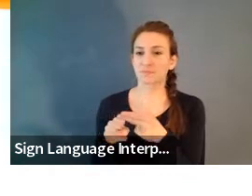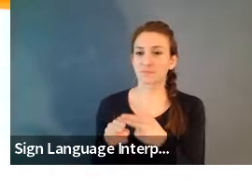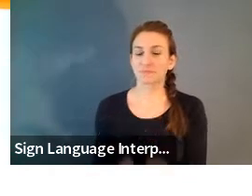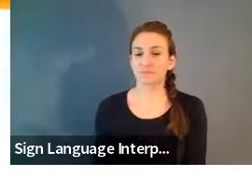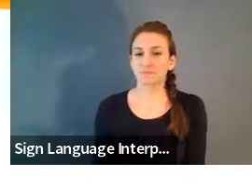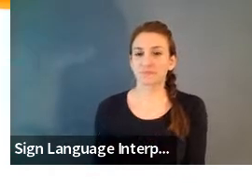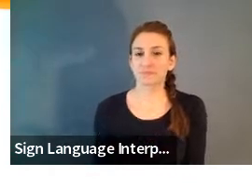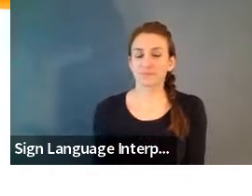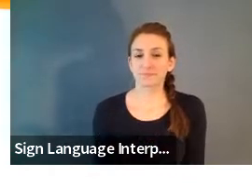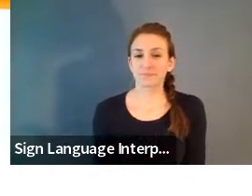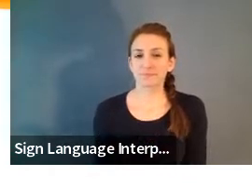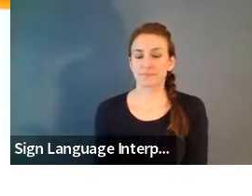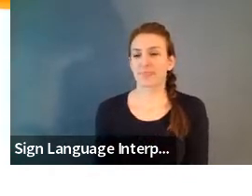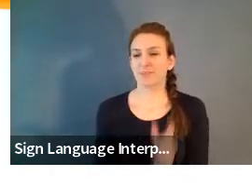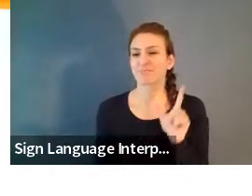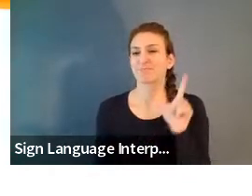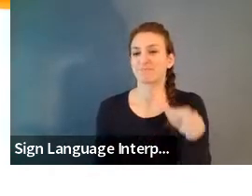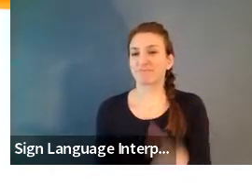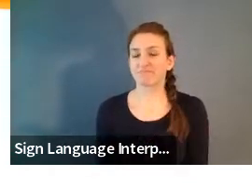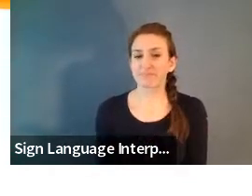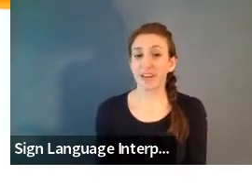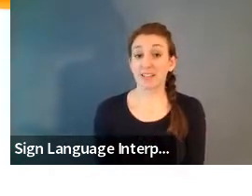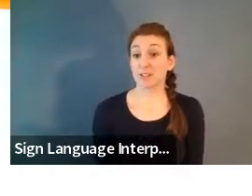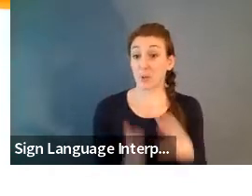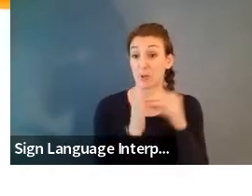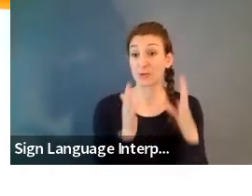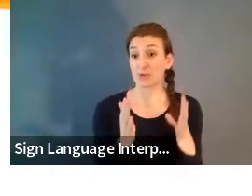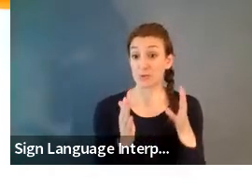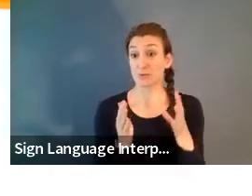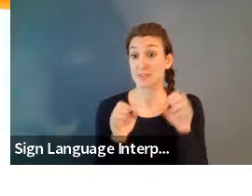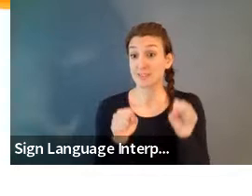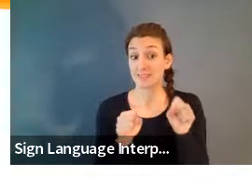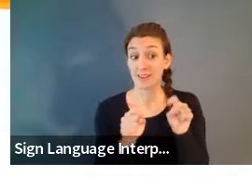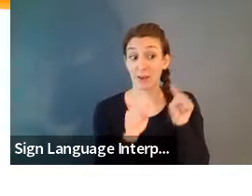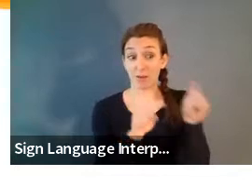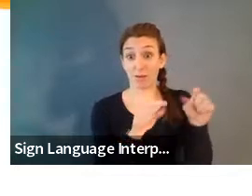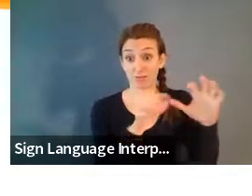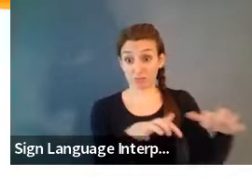to attend the conference free of charge, hear from groups like Kids in Need of Defense, CCLS,